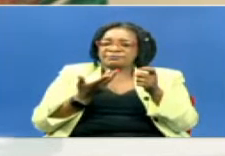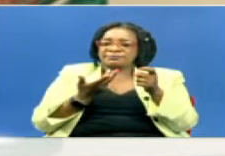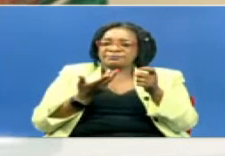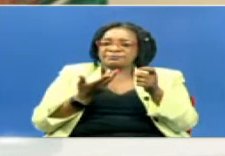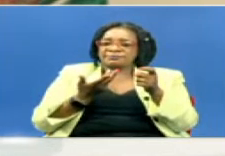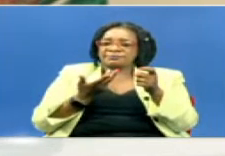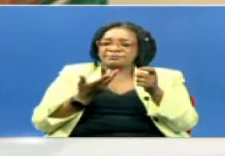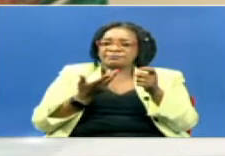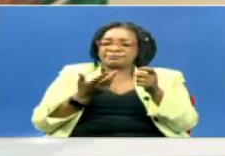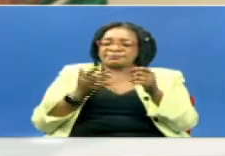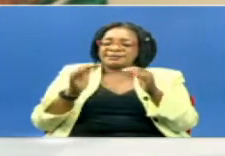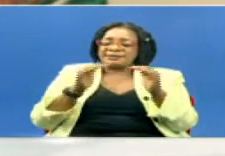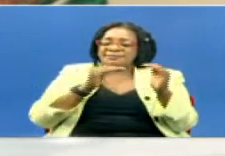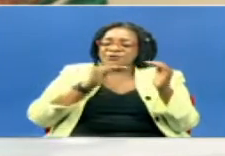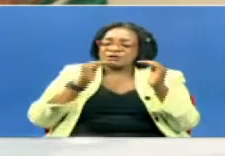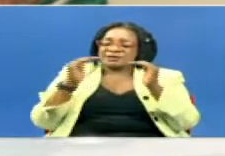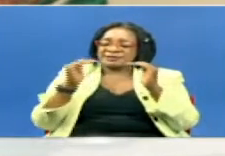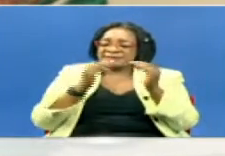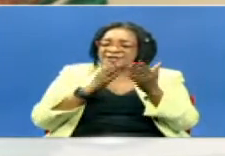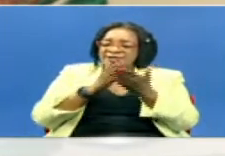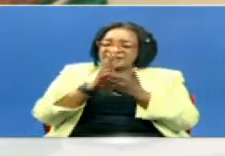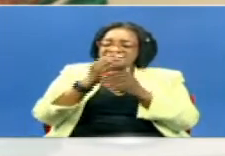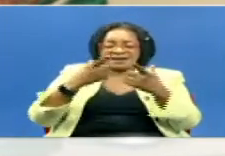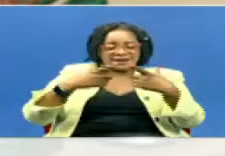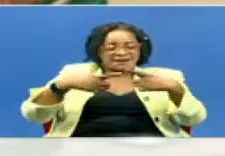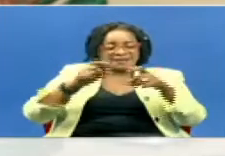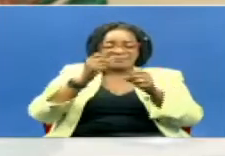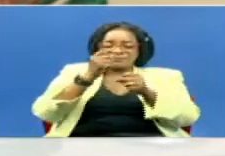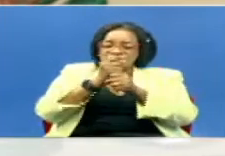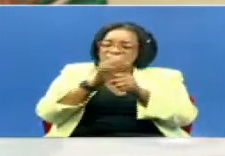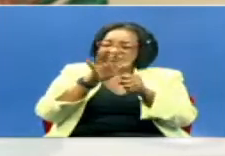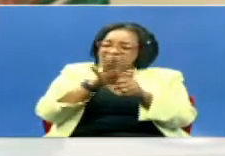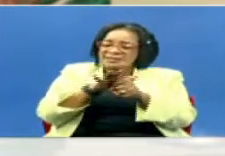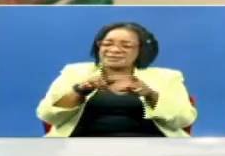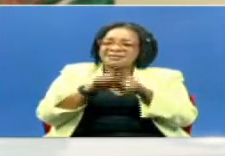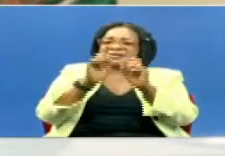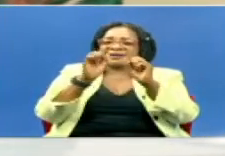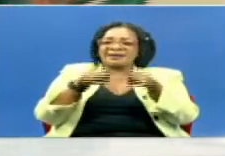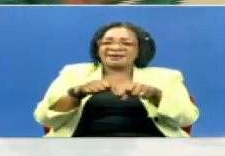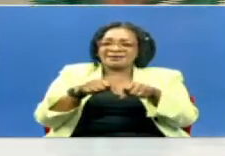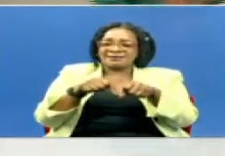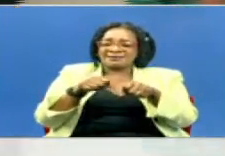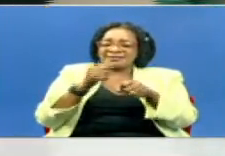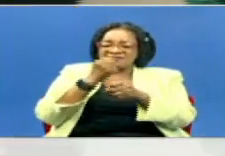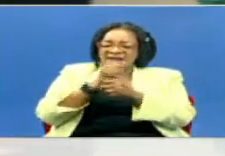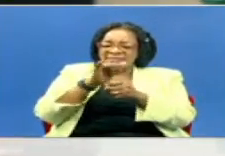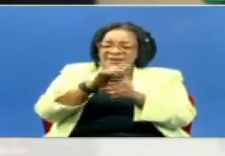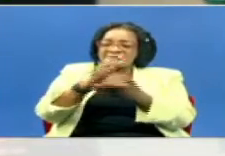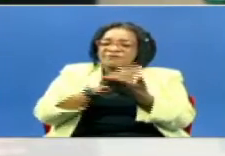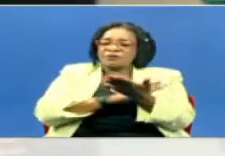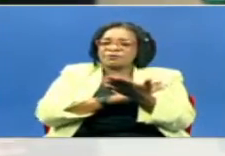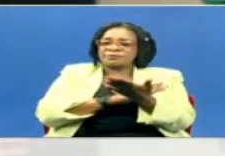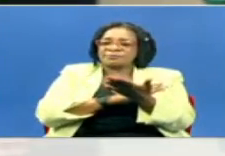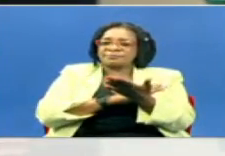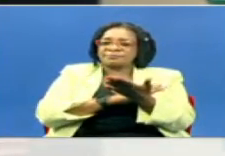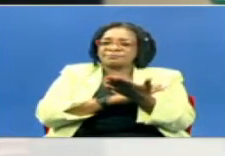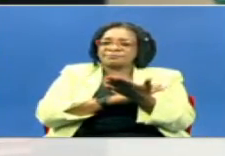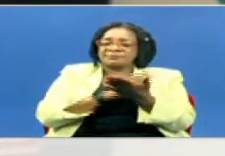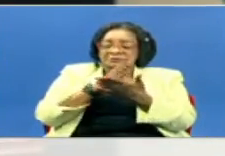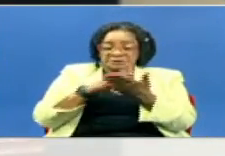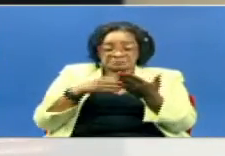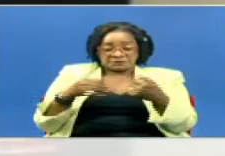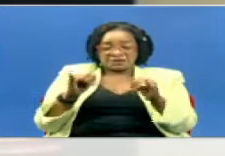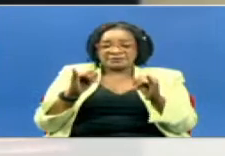their democratic right. Let them rally as much as they can. They have done that before. Some of them tried,